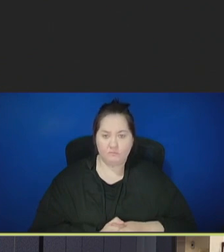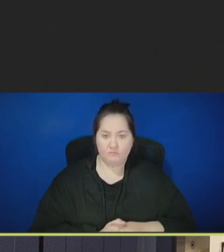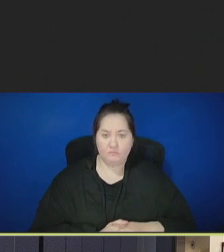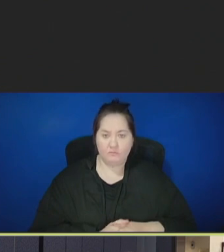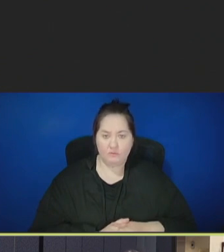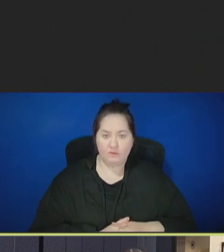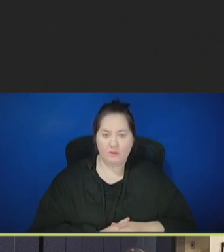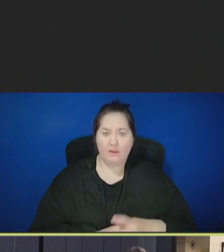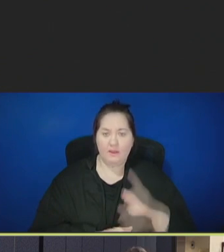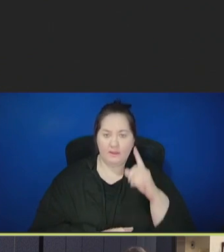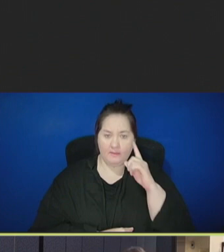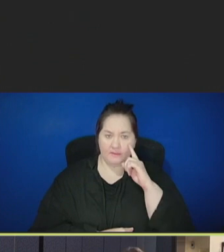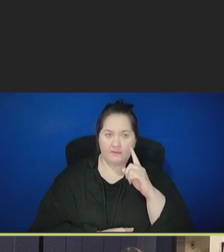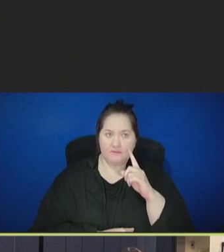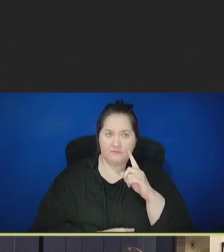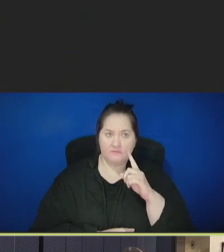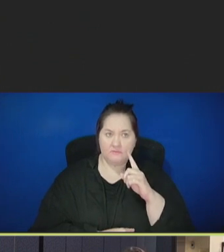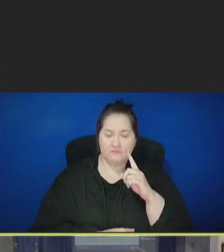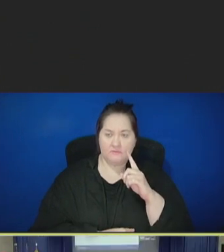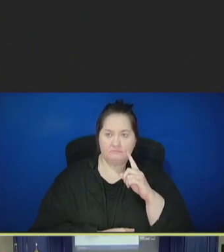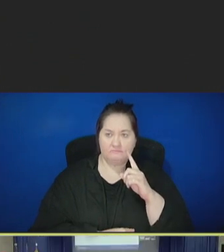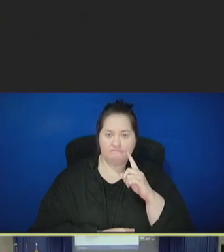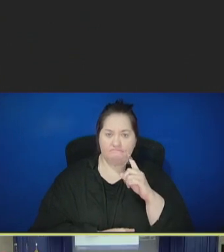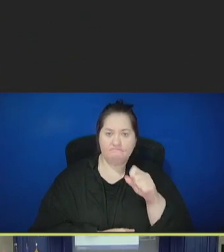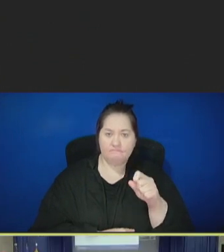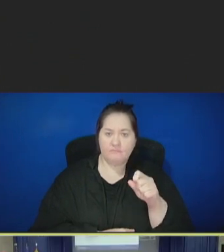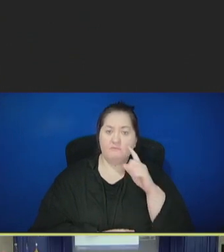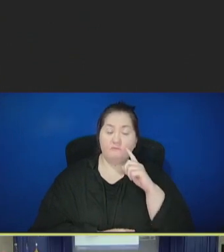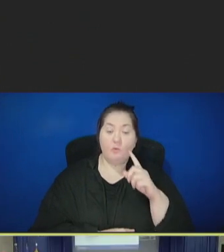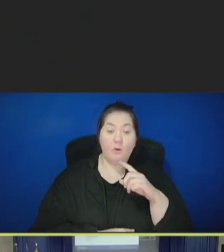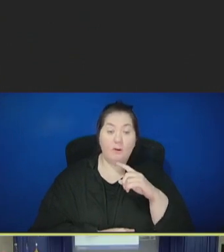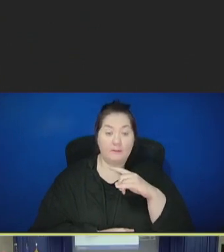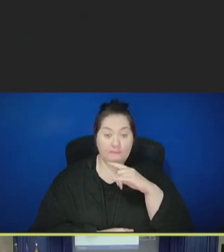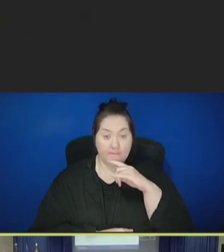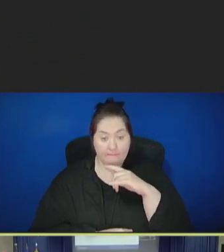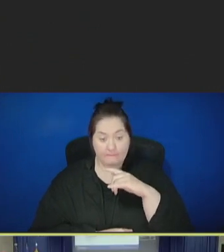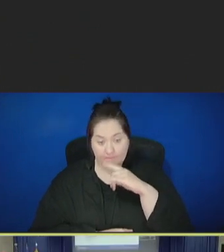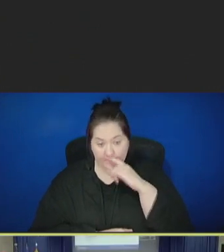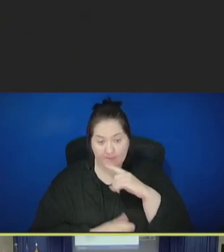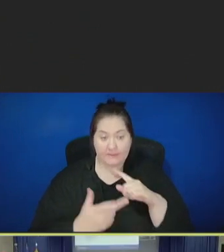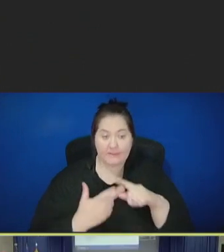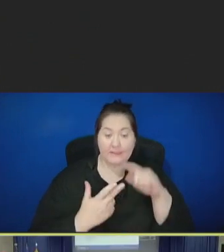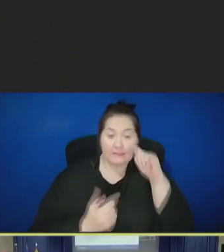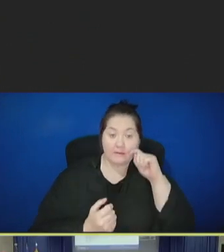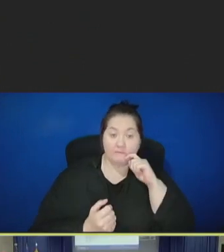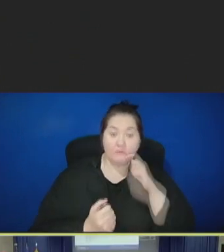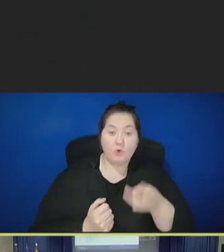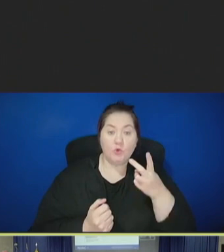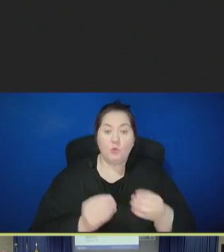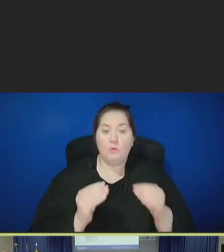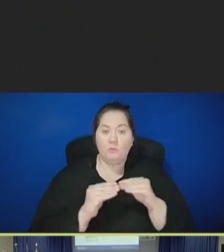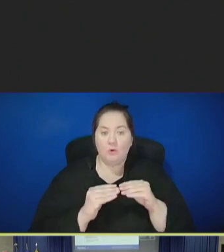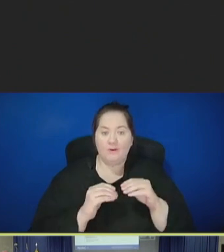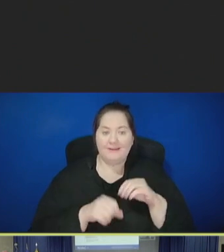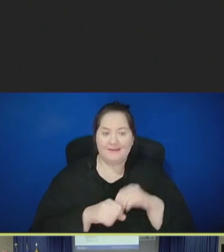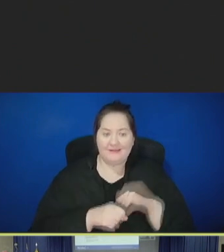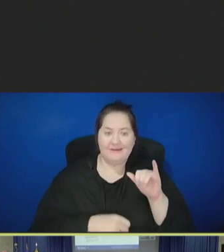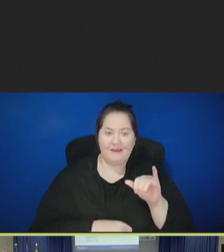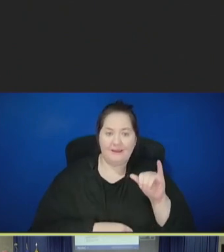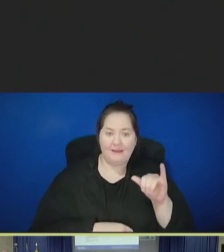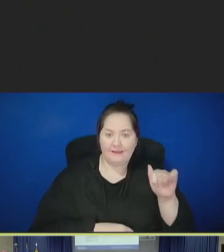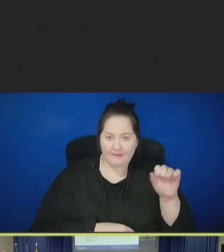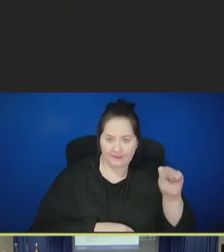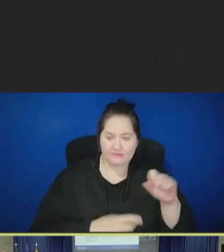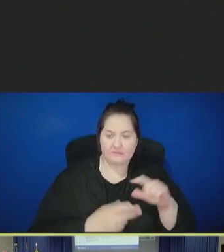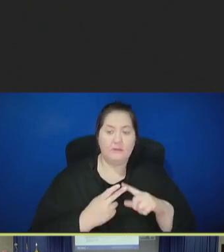think solidify your comment there. So for the pediatric measure and the adolescent, you have to have 2 or more doses in an IIS, whereas adult is